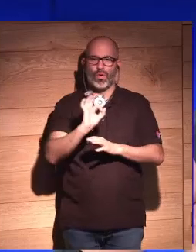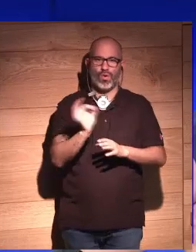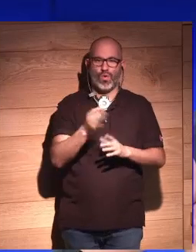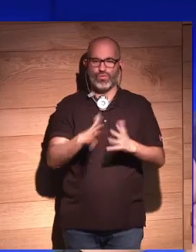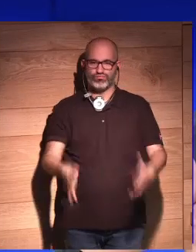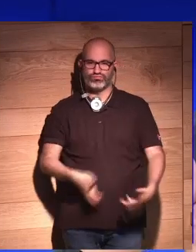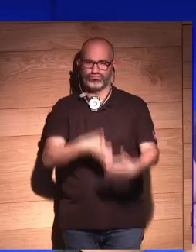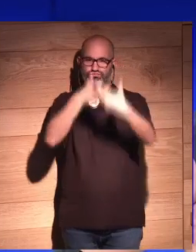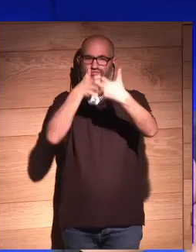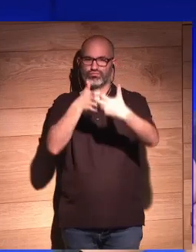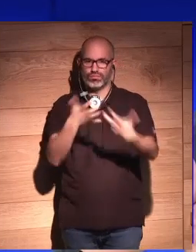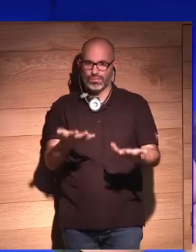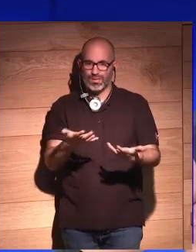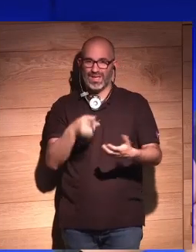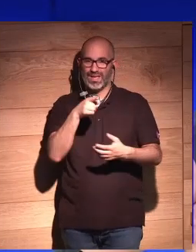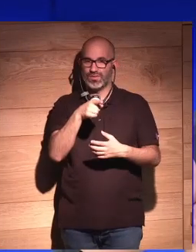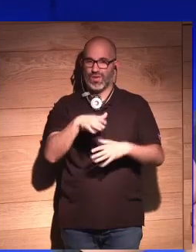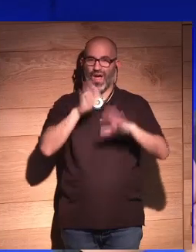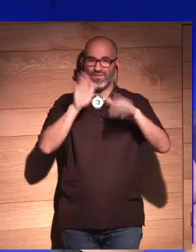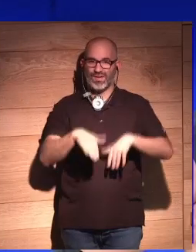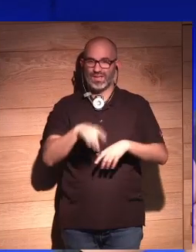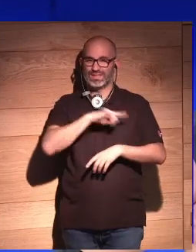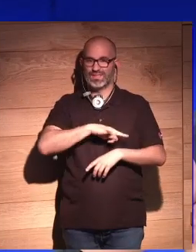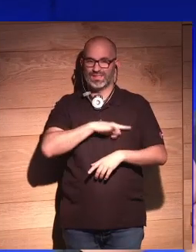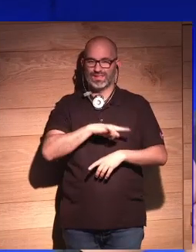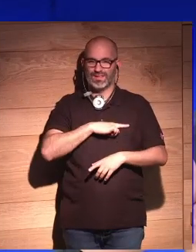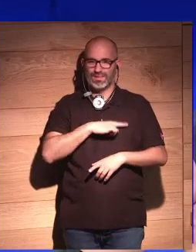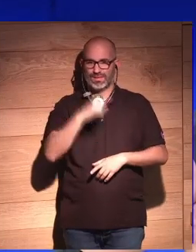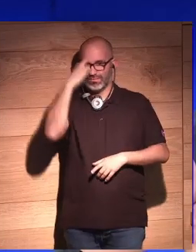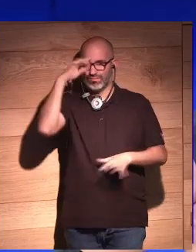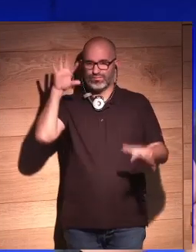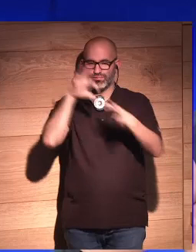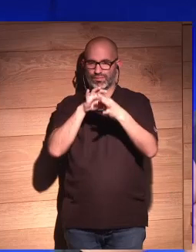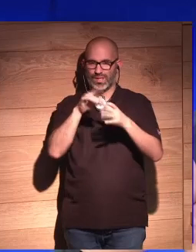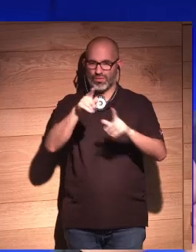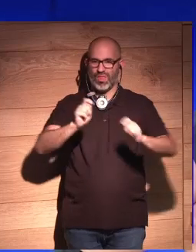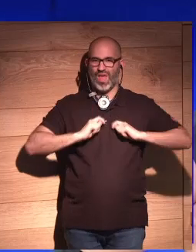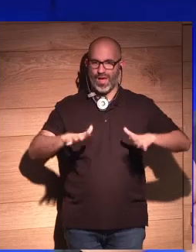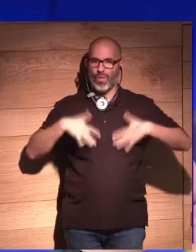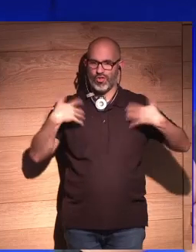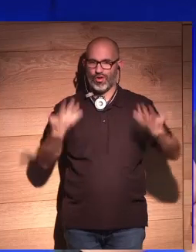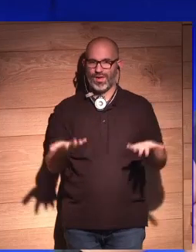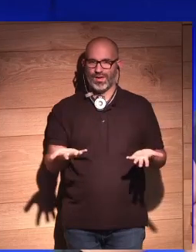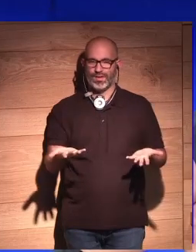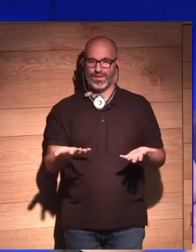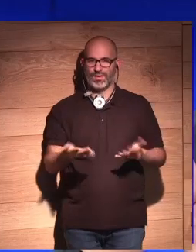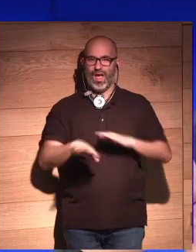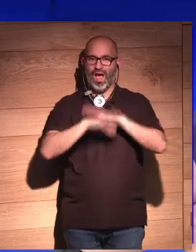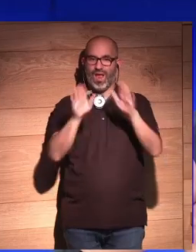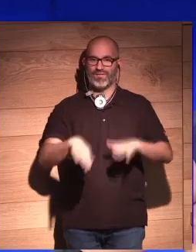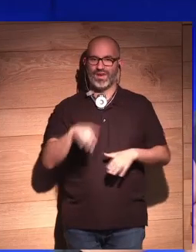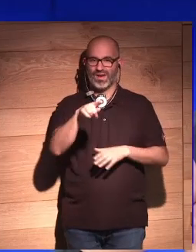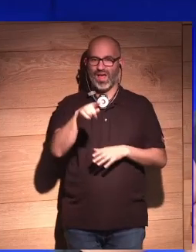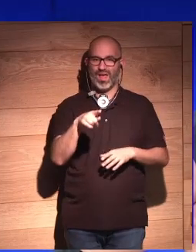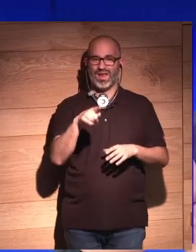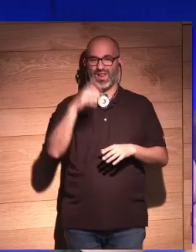with your biochemistry. That's real. That's those emotions. But film rarely makes you want to run away. But